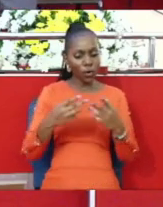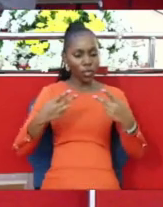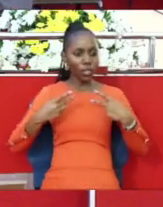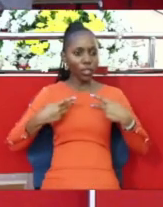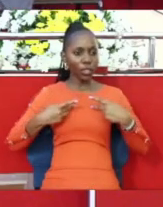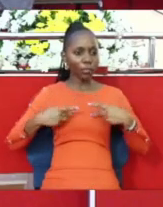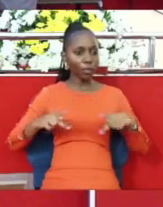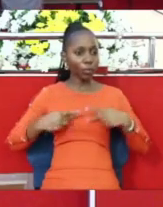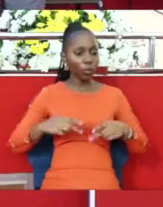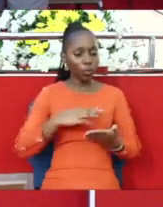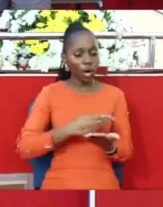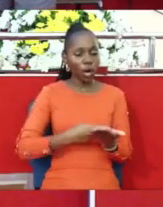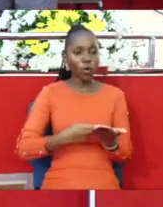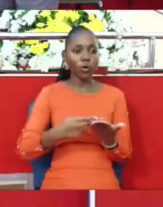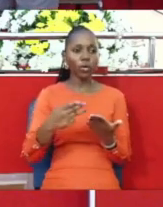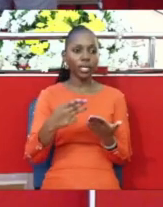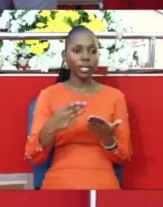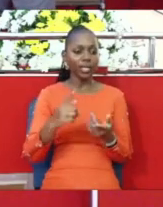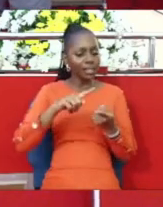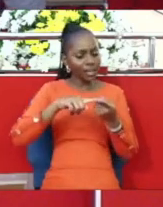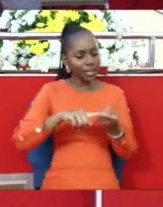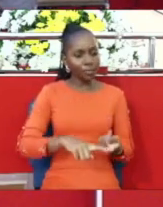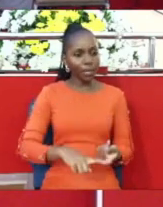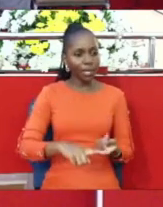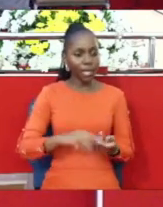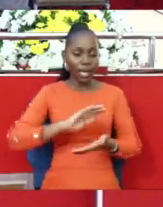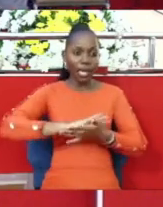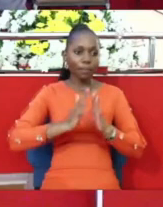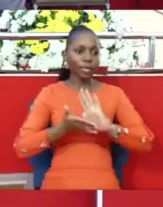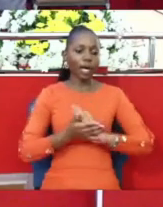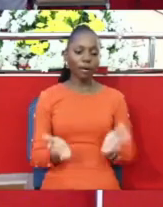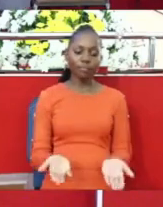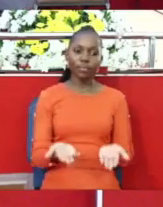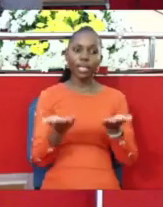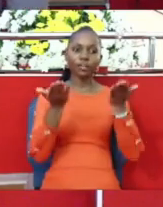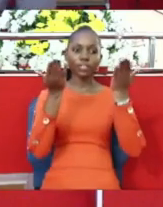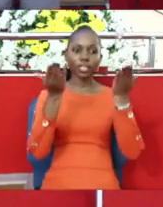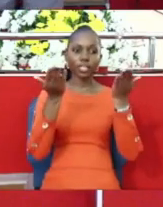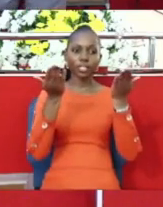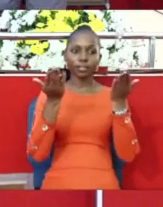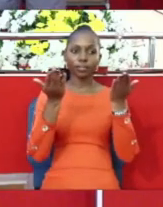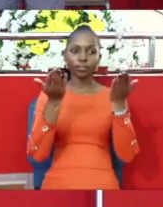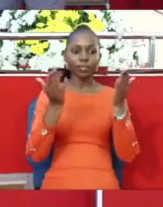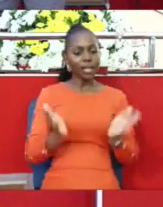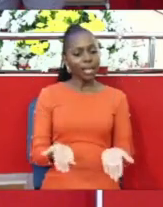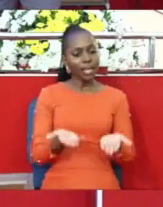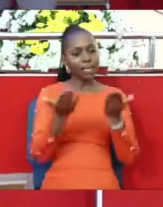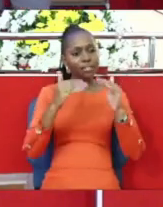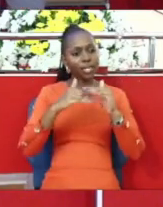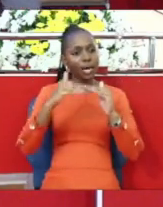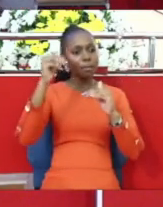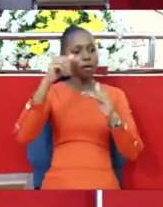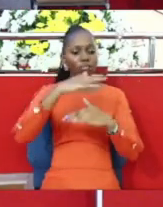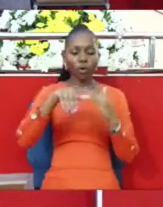it atakimbilia pale and is lifted above na atainuliwa juu above all the dangers juu ya hatari zote. Finally